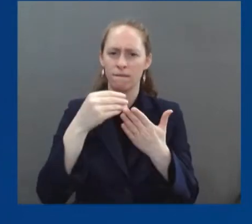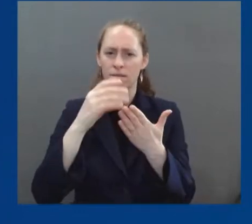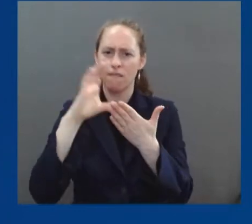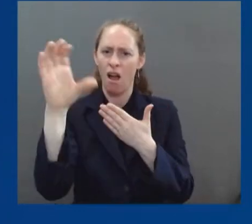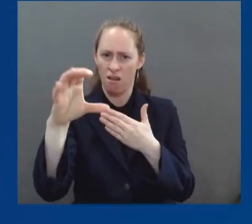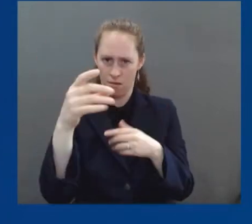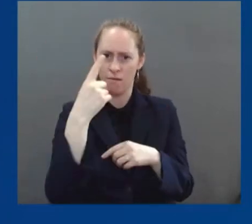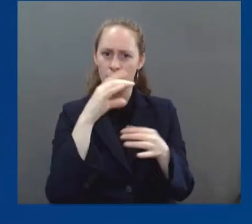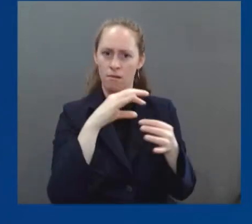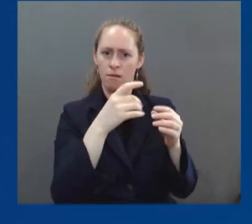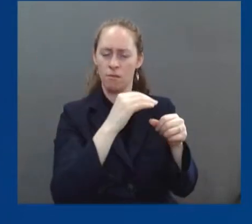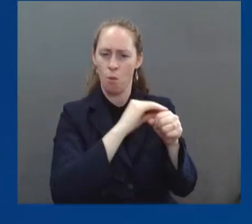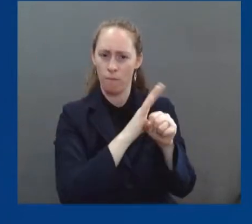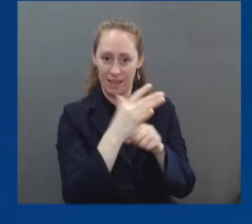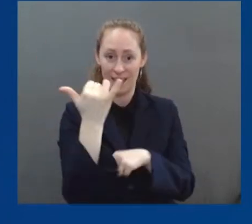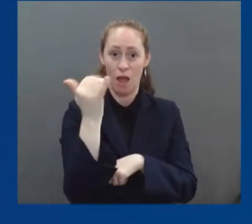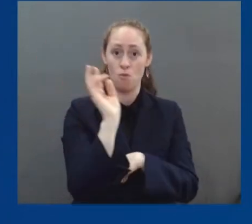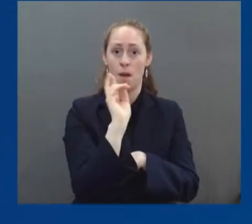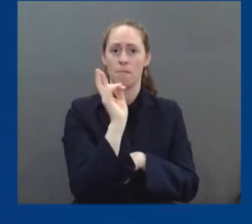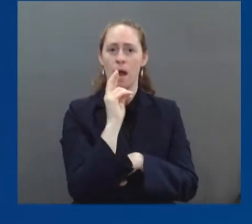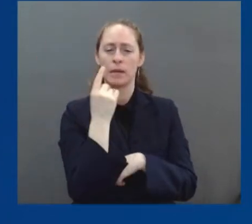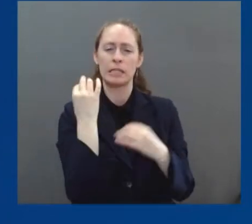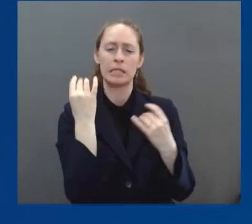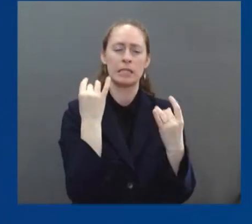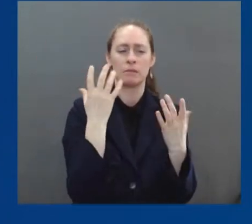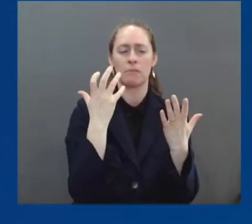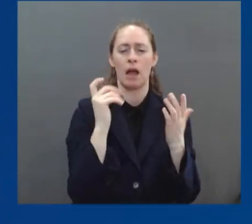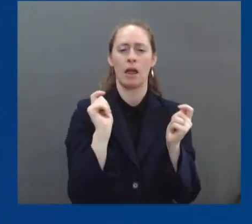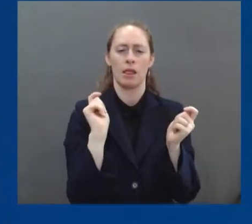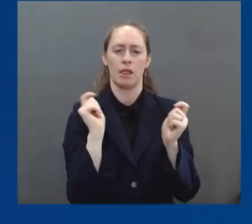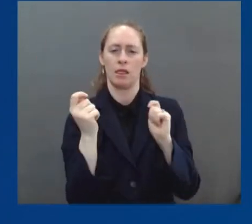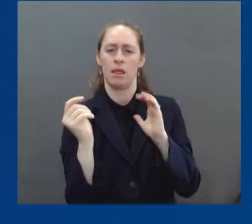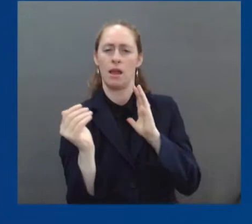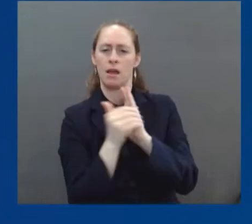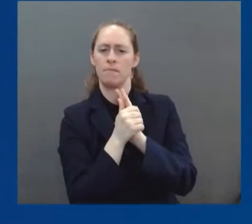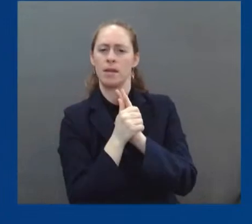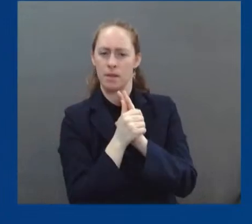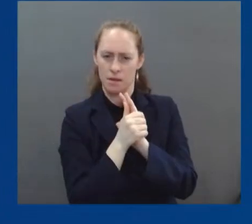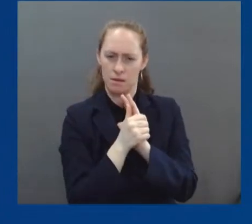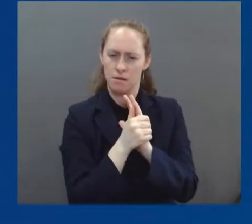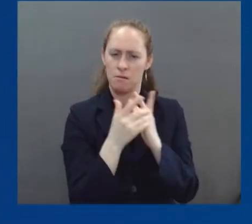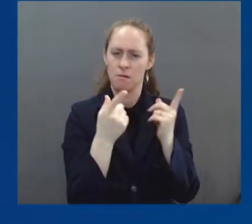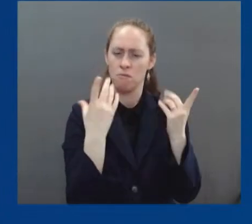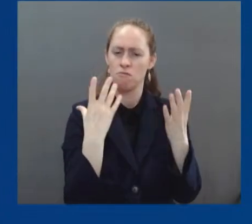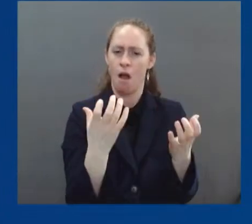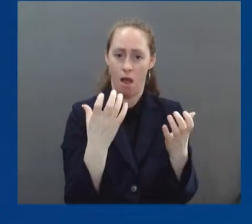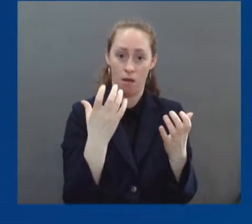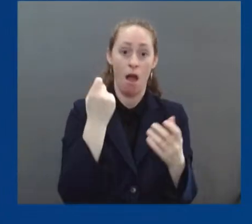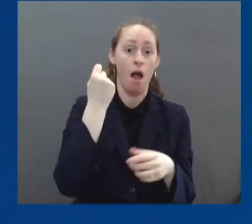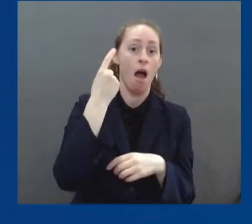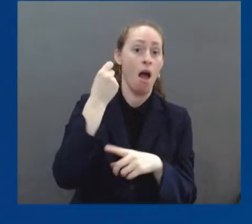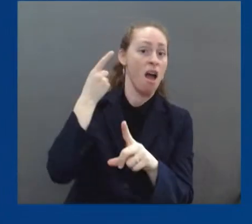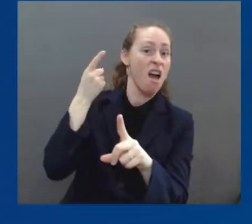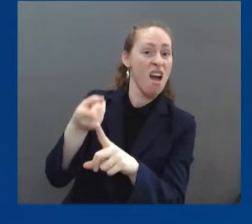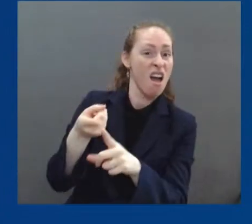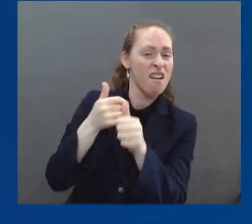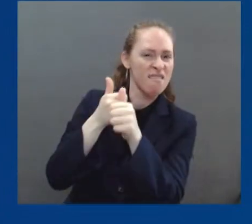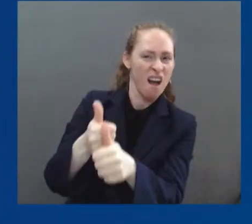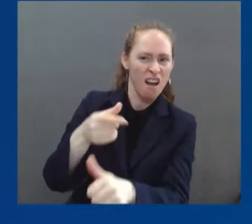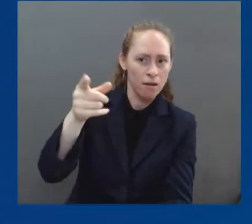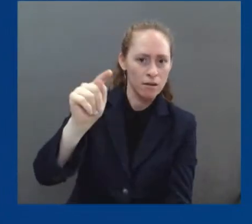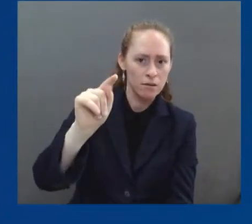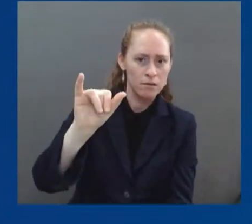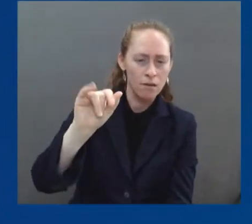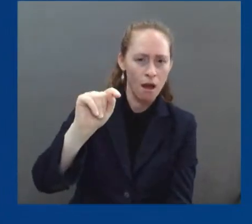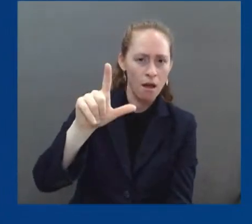deal to reinstate Title 42. There are even some Democrats, such as Arizona Senator Mark Kelly, who've said that they're open to considering such an